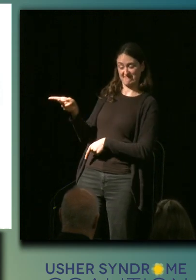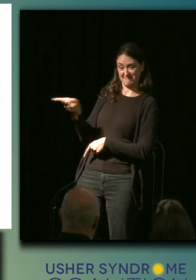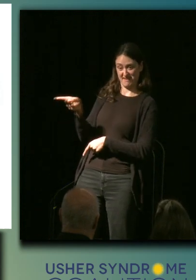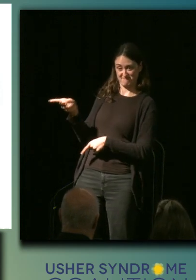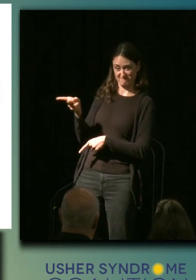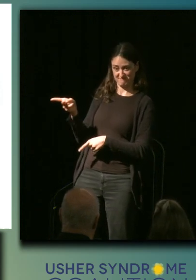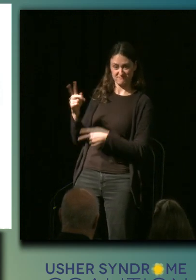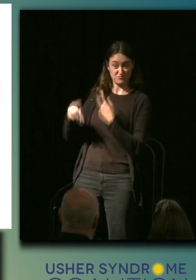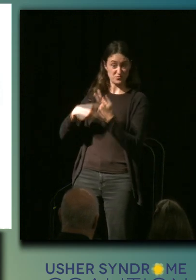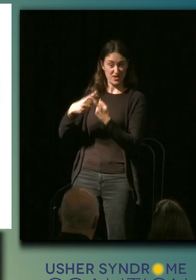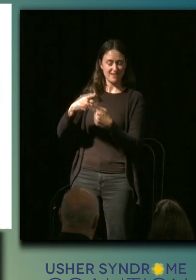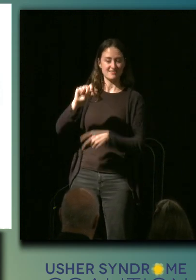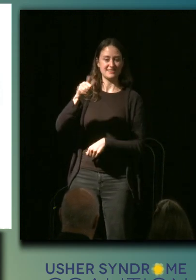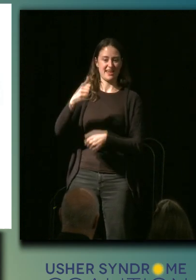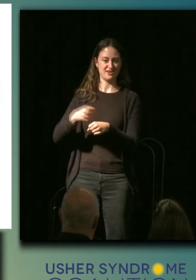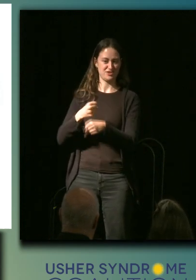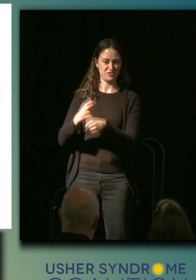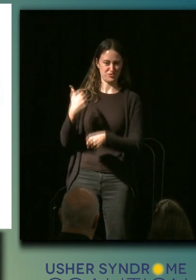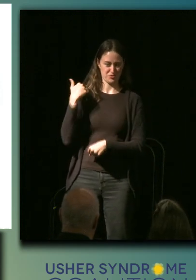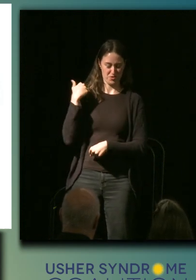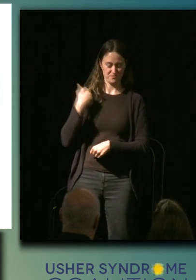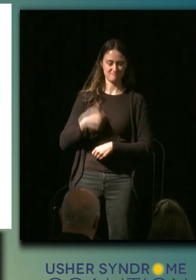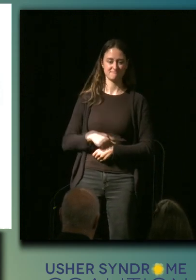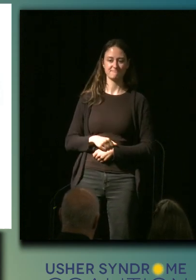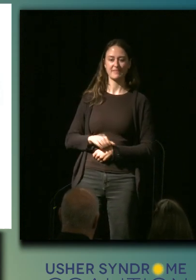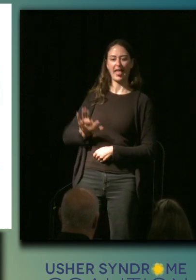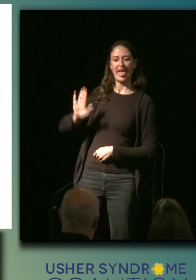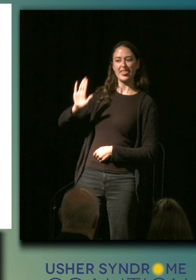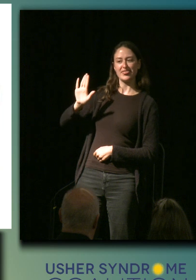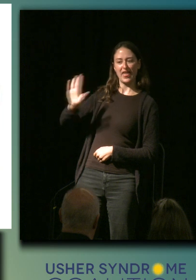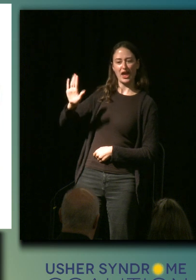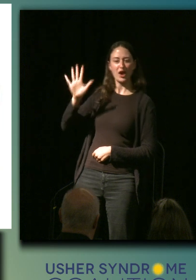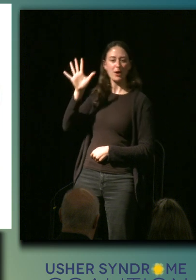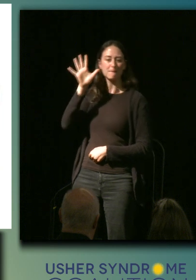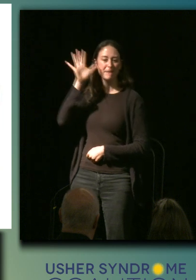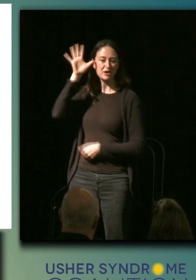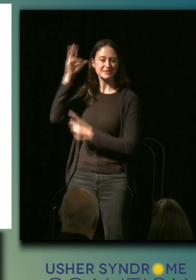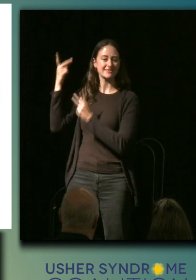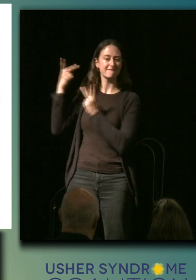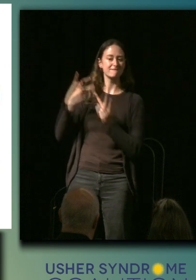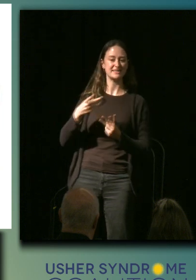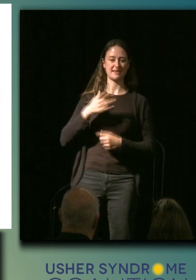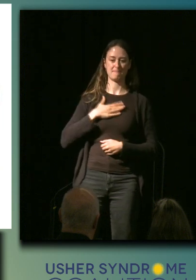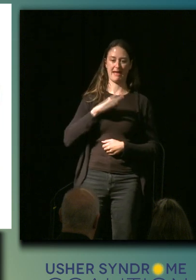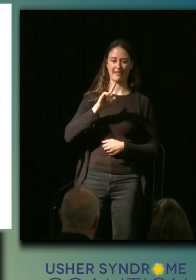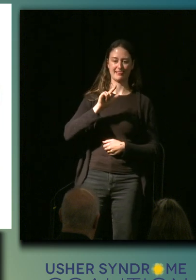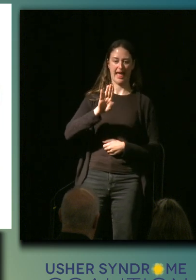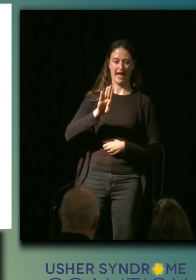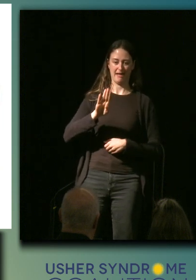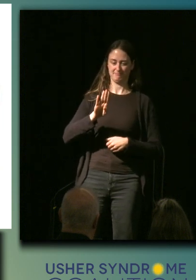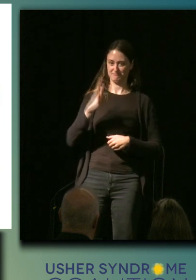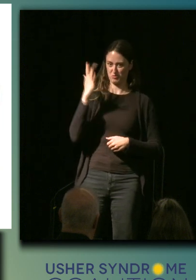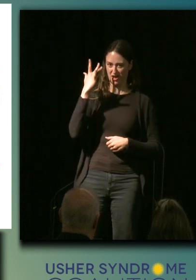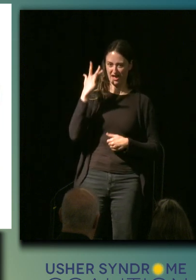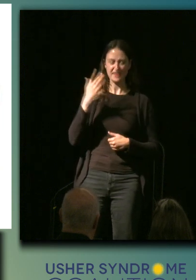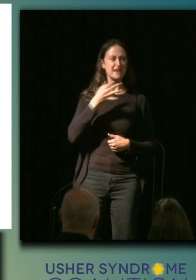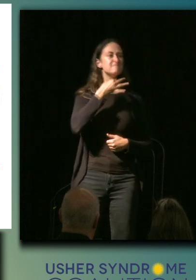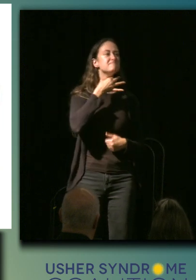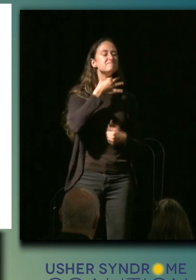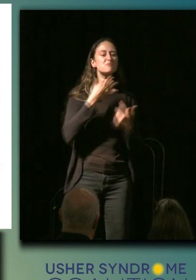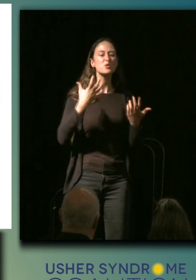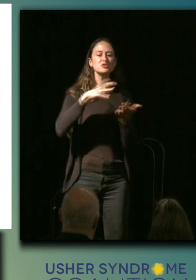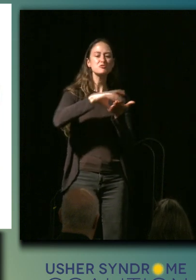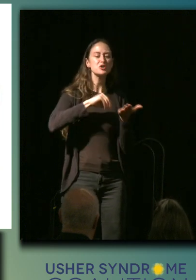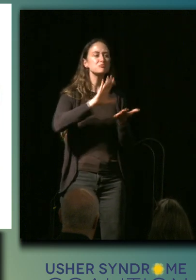came to my lab in New Orleans to learn more about our research. And although